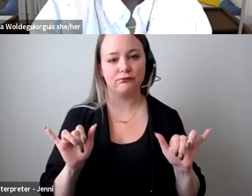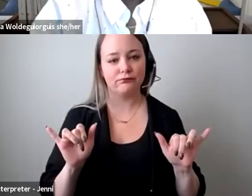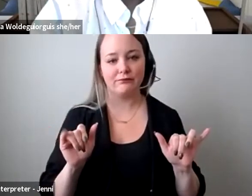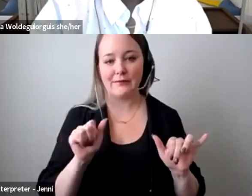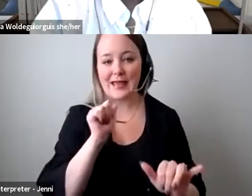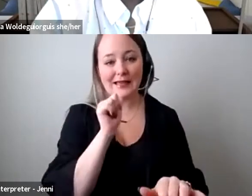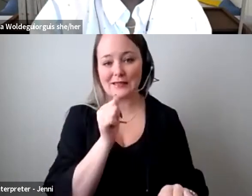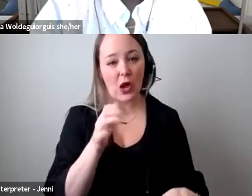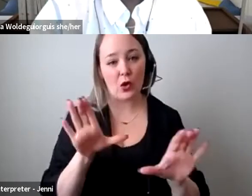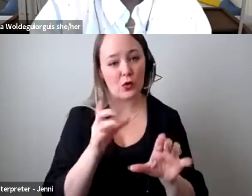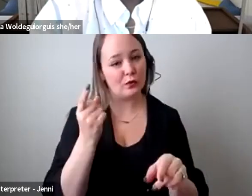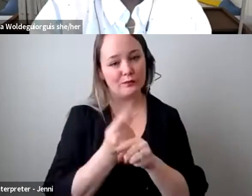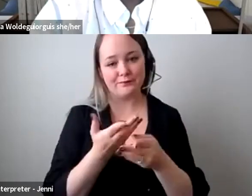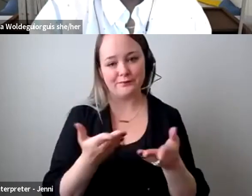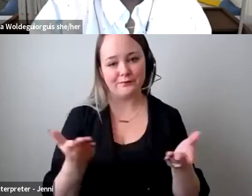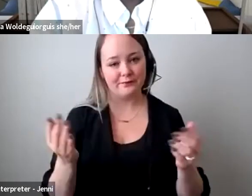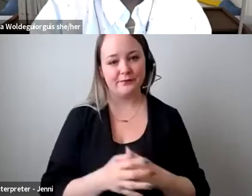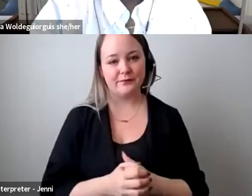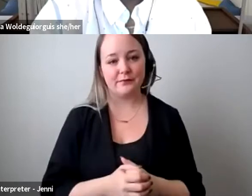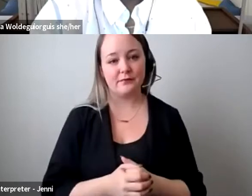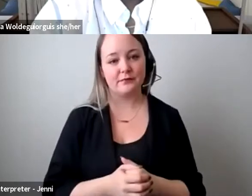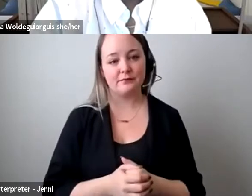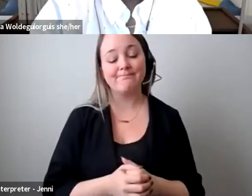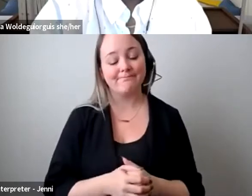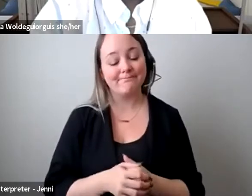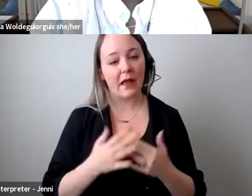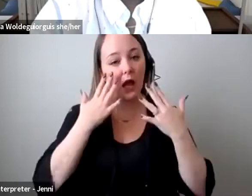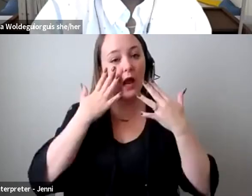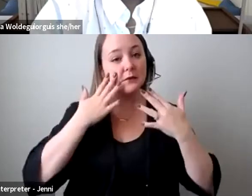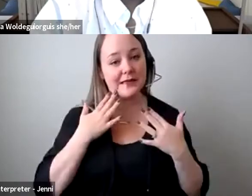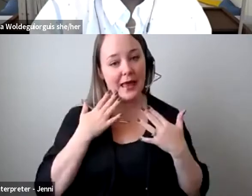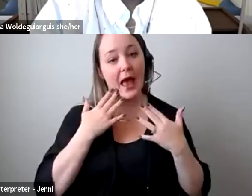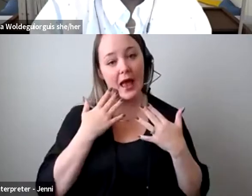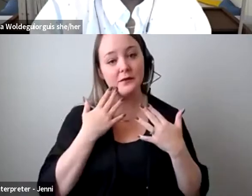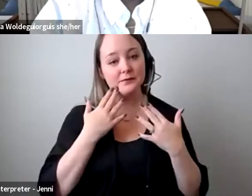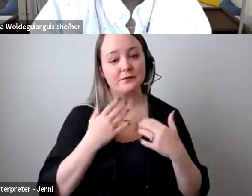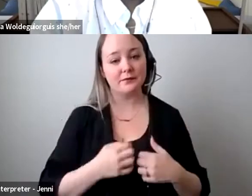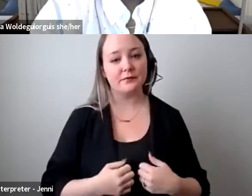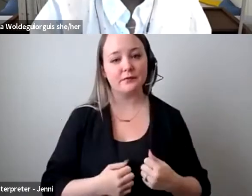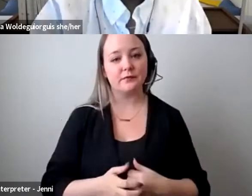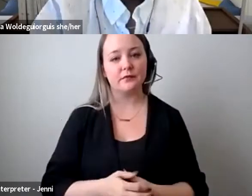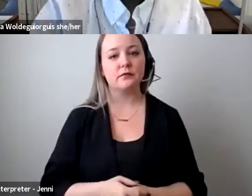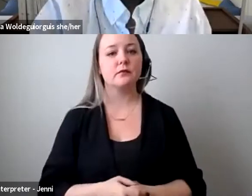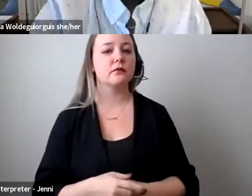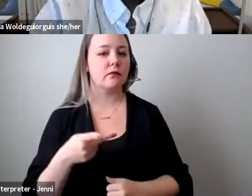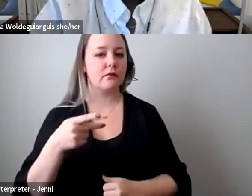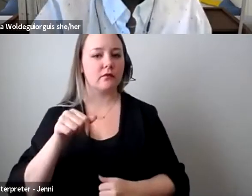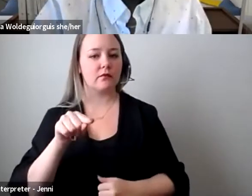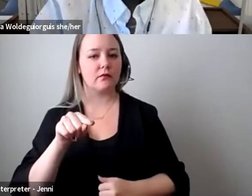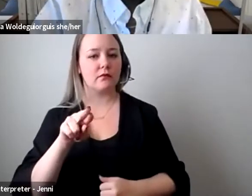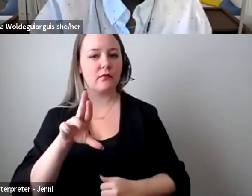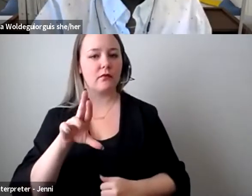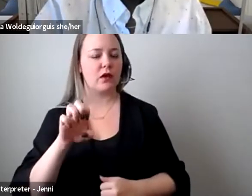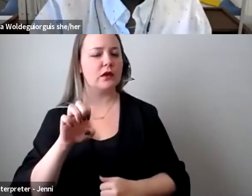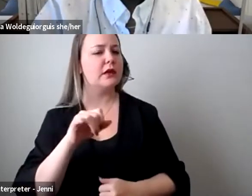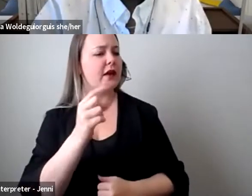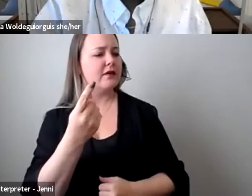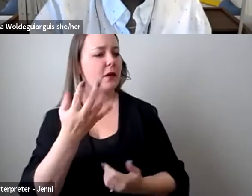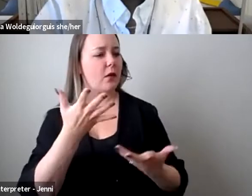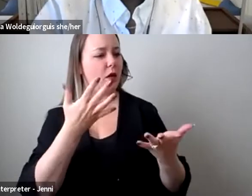not doing that. Absolutely. And that saddens me. If someone wanted to look up that lawsuit